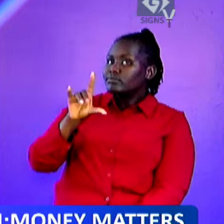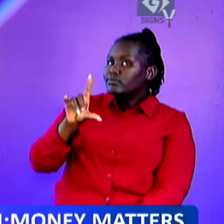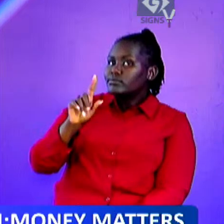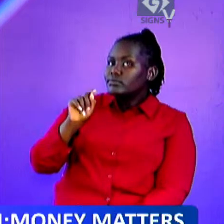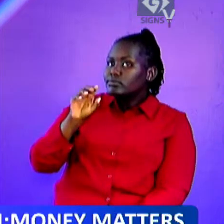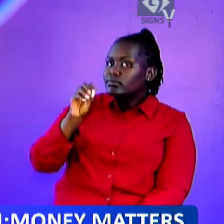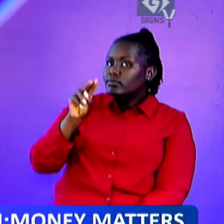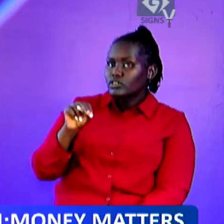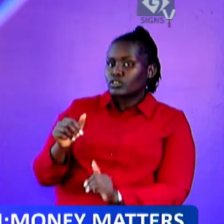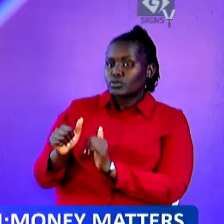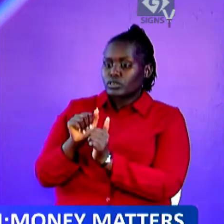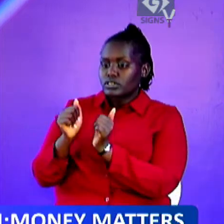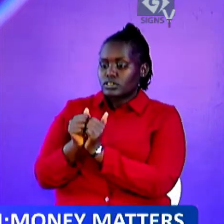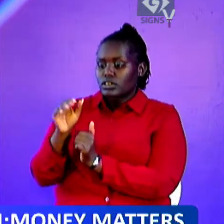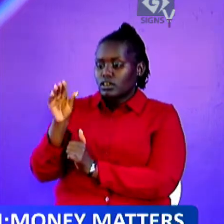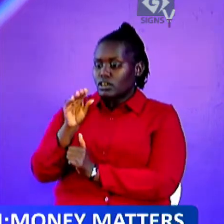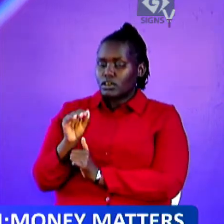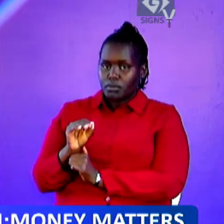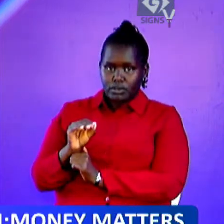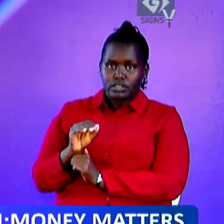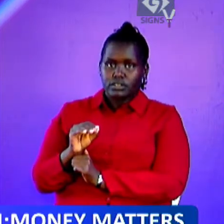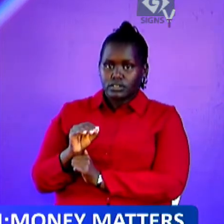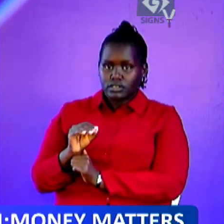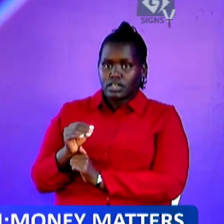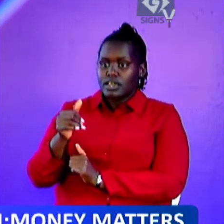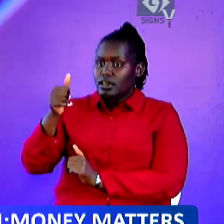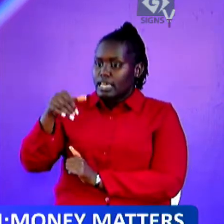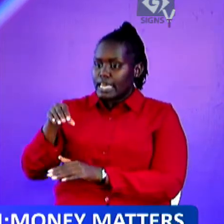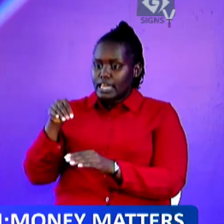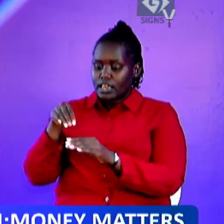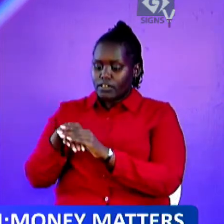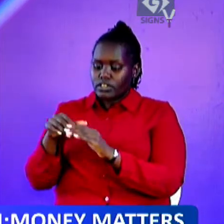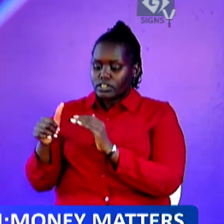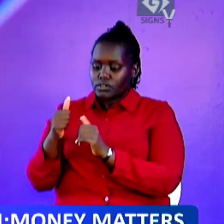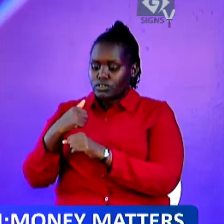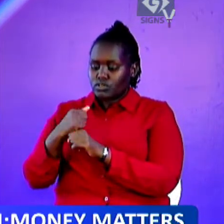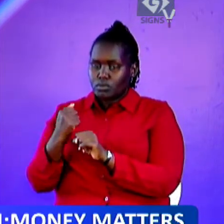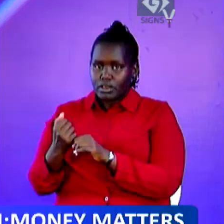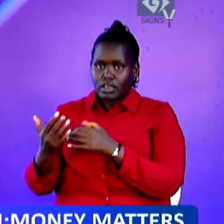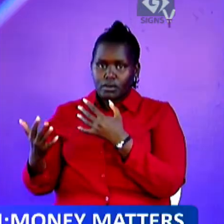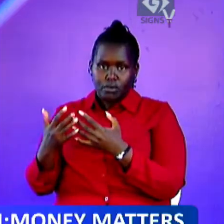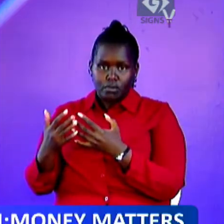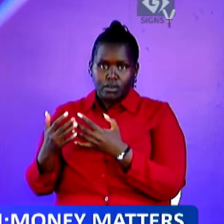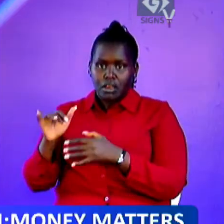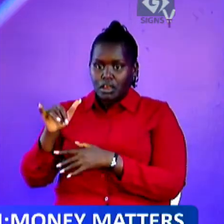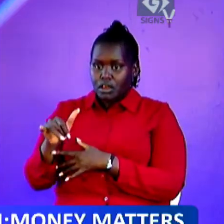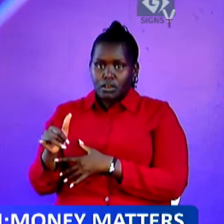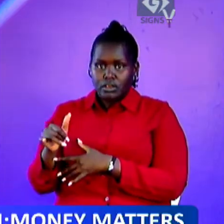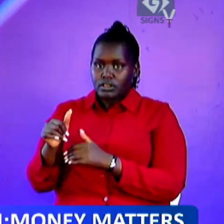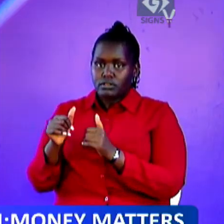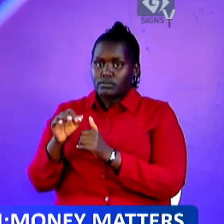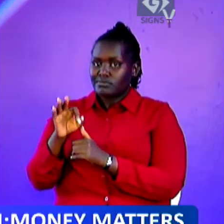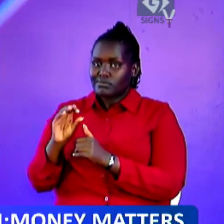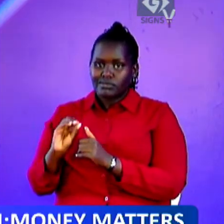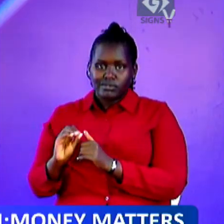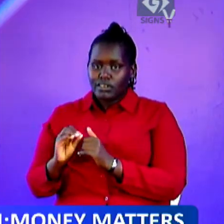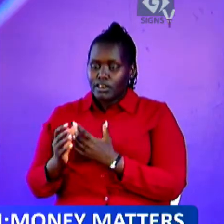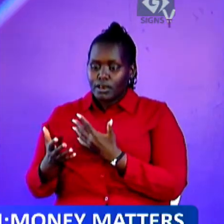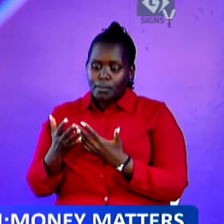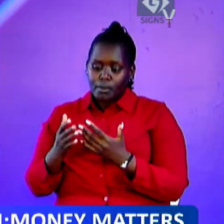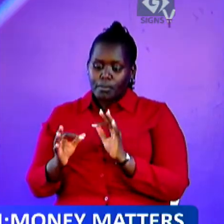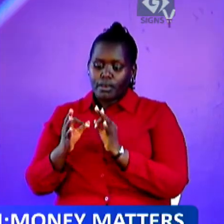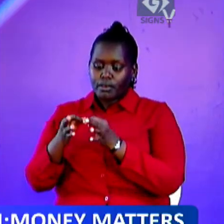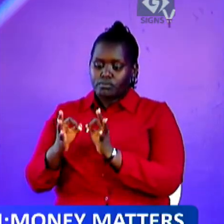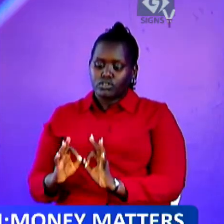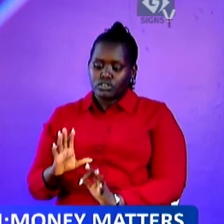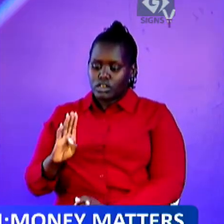say, is 10%, essentially any investment that you make should at least beat that inflation, be it a treasury bill or whatever it is.